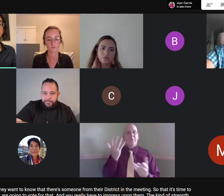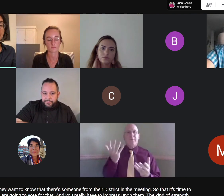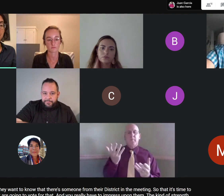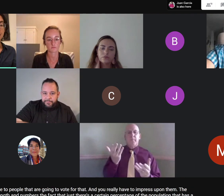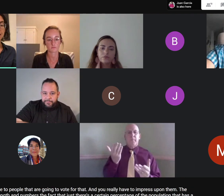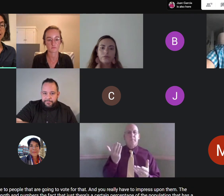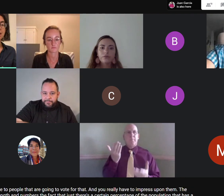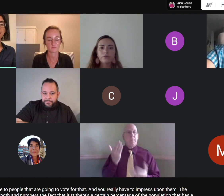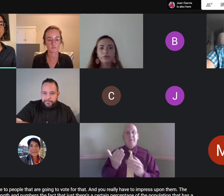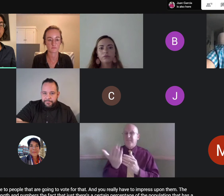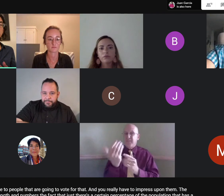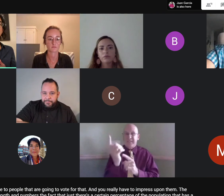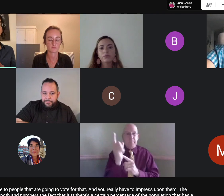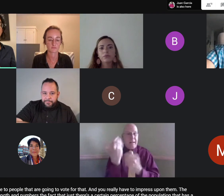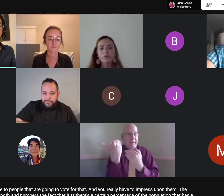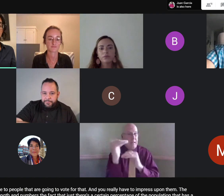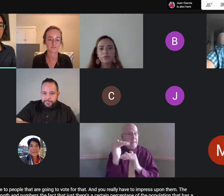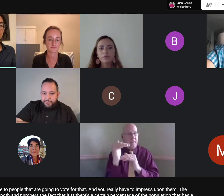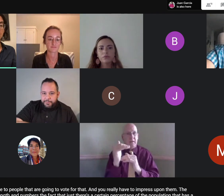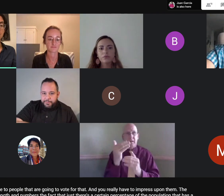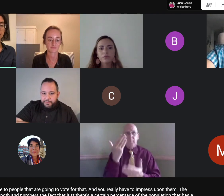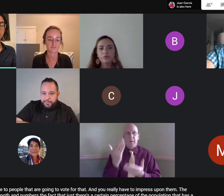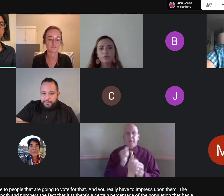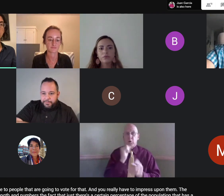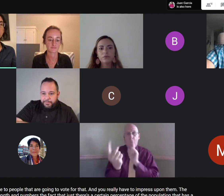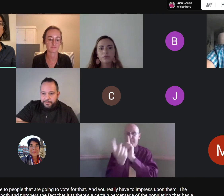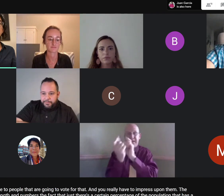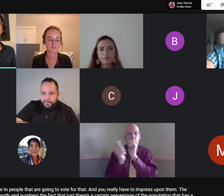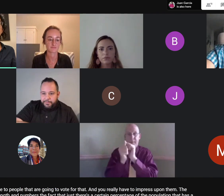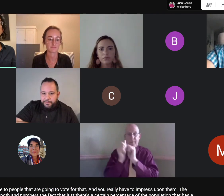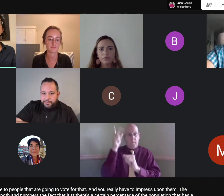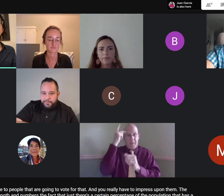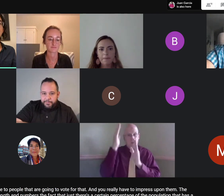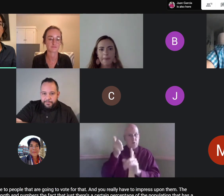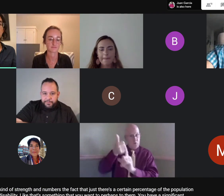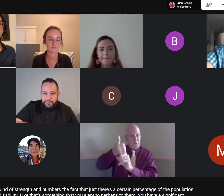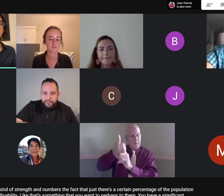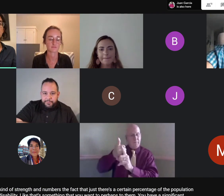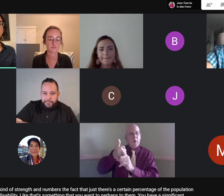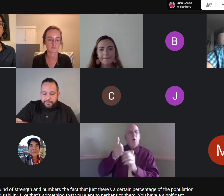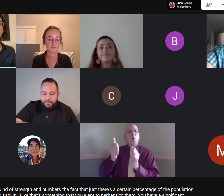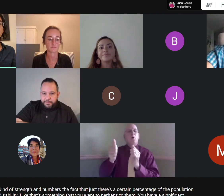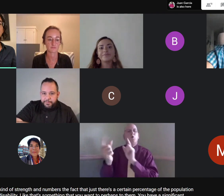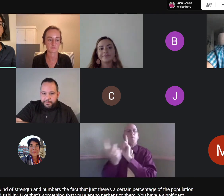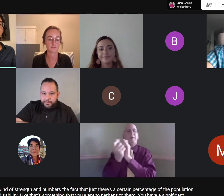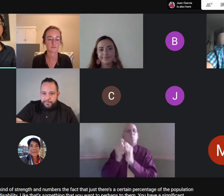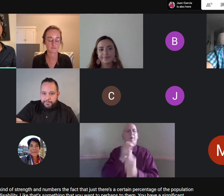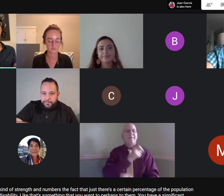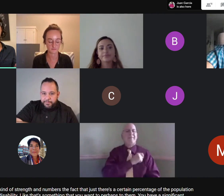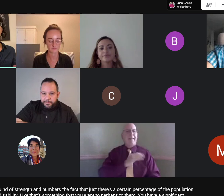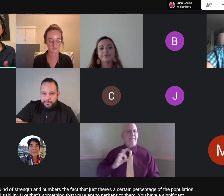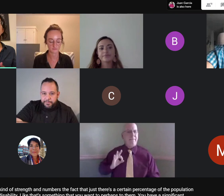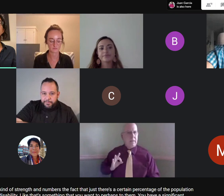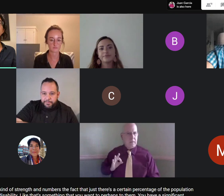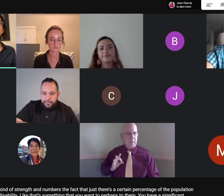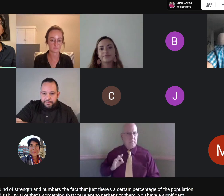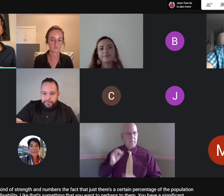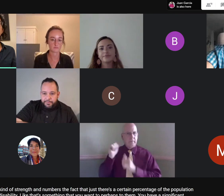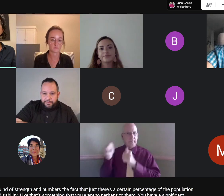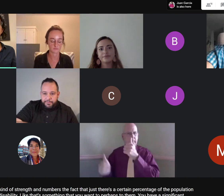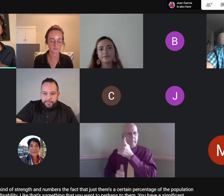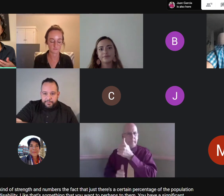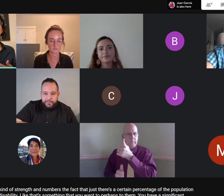only get 15 minutes. Sometimes you don't get to meet with the elected official. You're meeting with their staff member. And, you know,